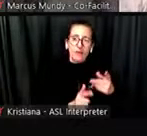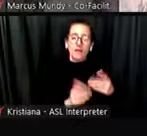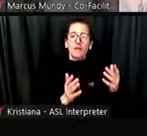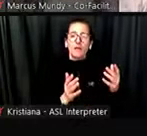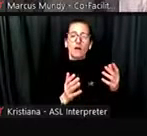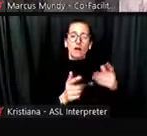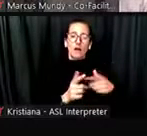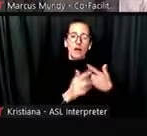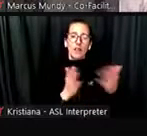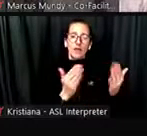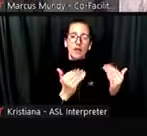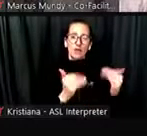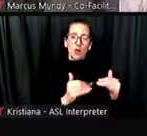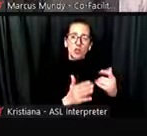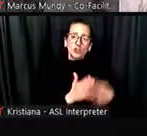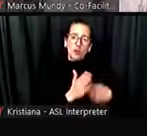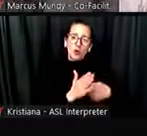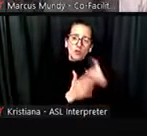on to the smaller portions of